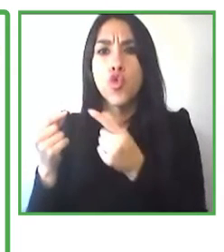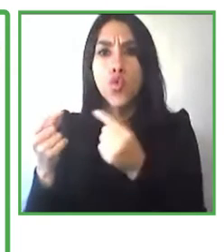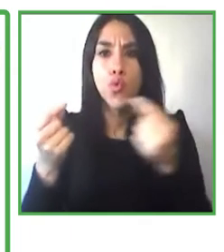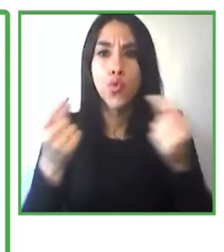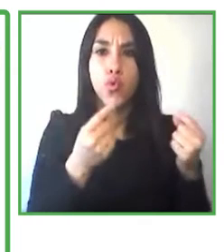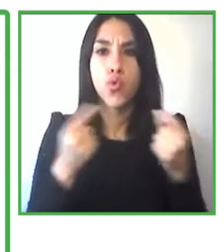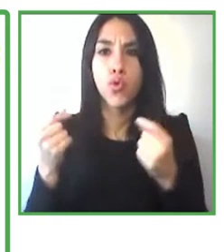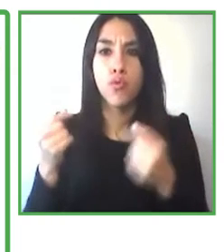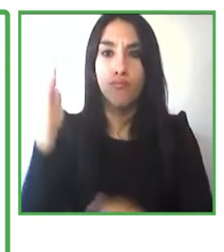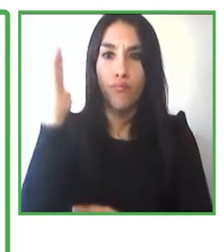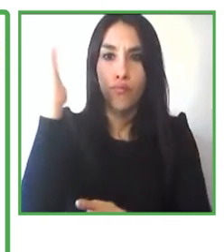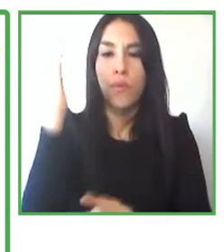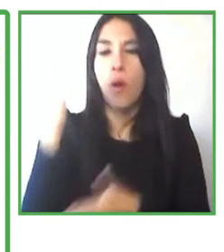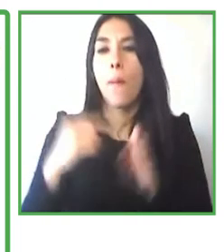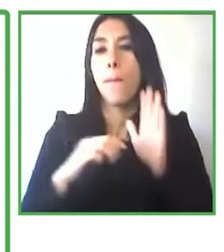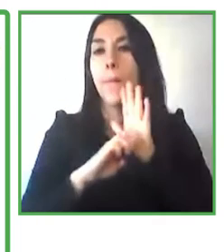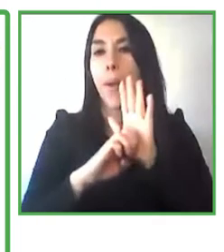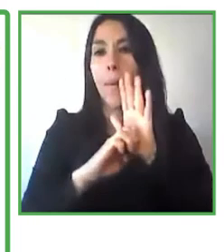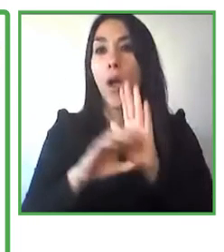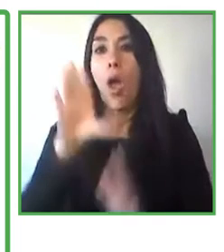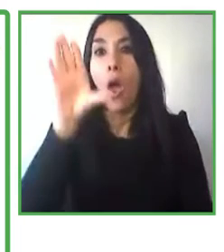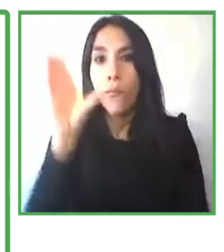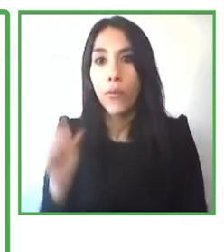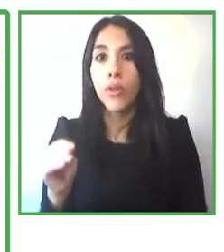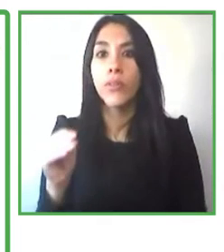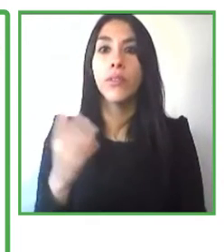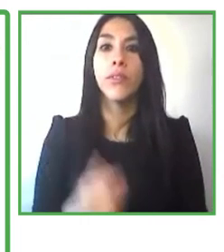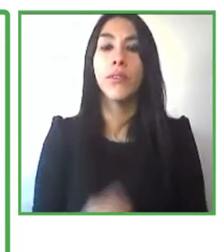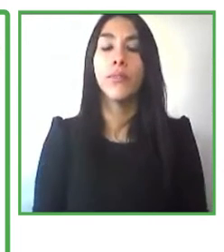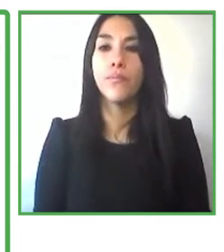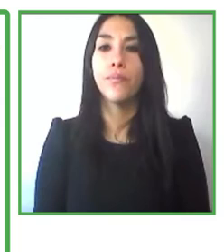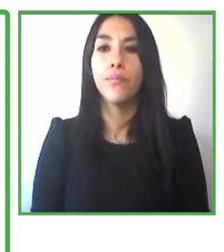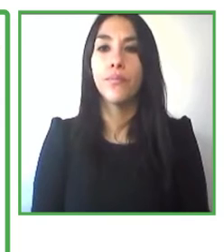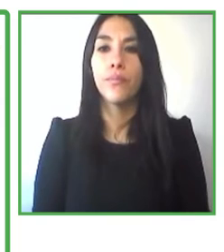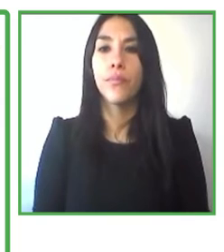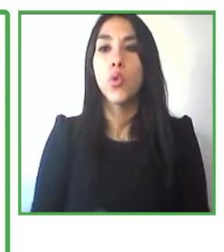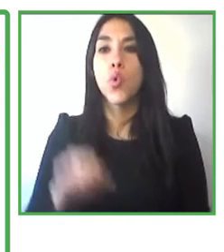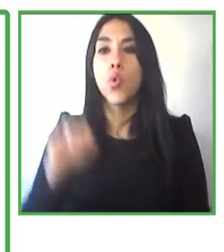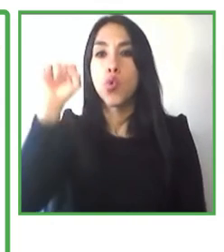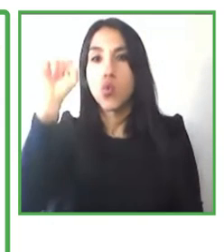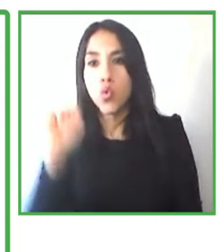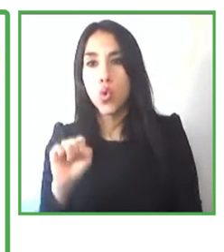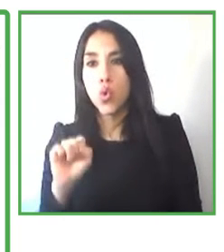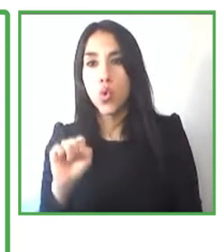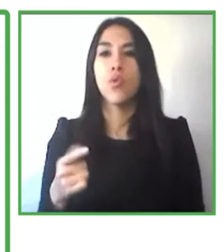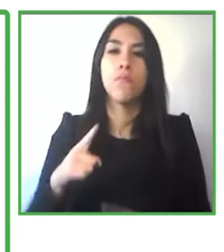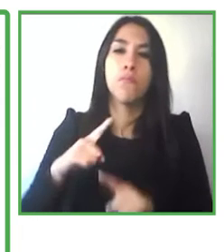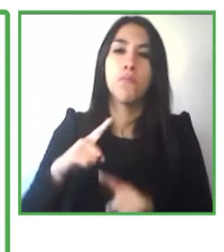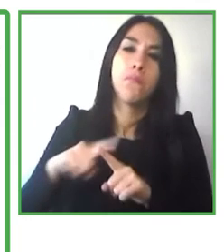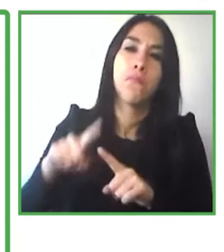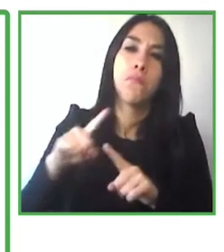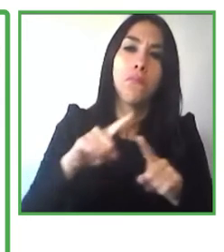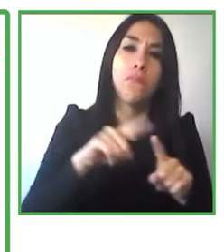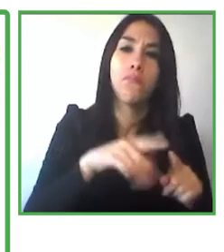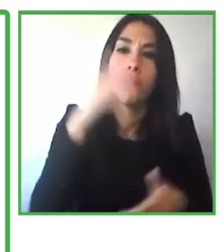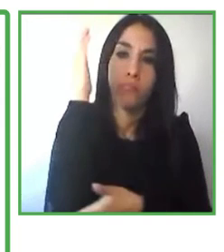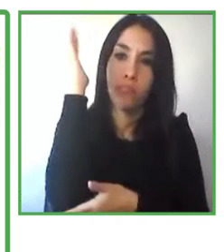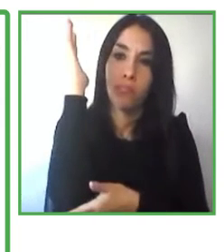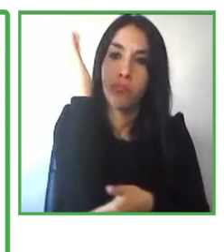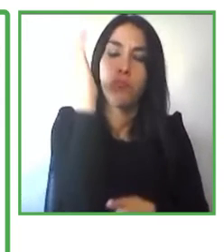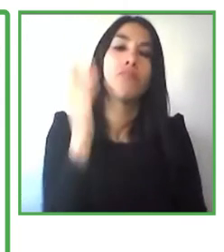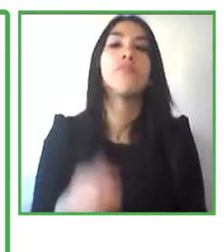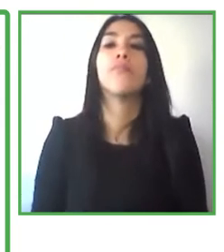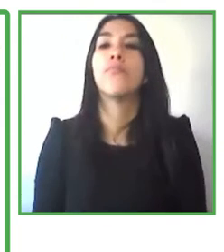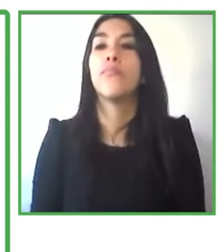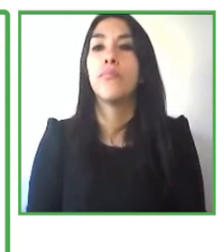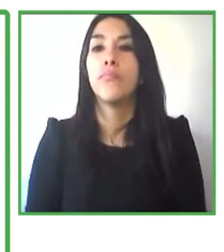well, now we'll also have a virtual conference for the Asia and the Pacific in November. Ever since the pandemic hit the